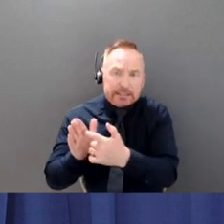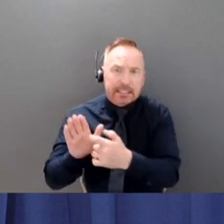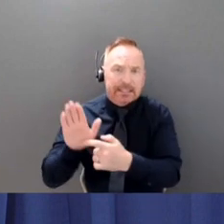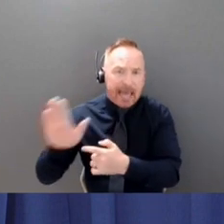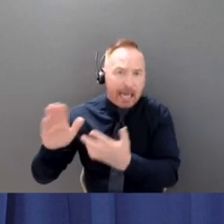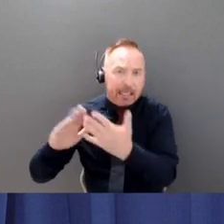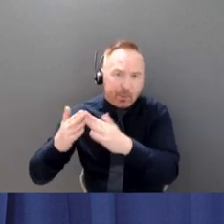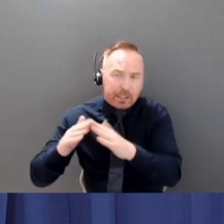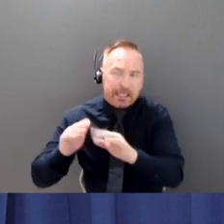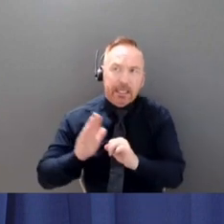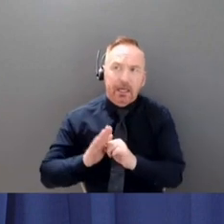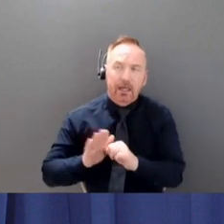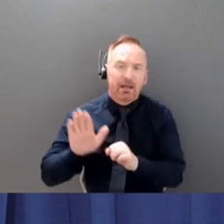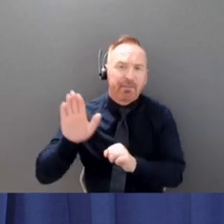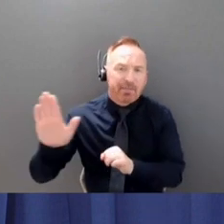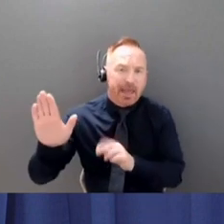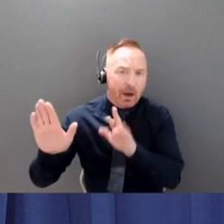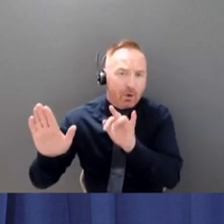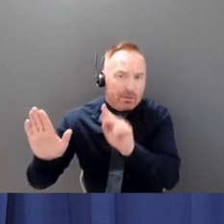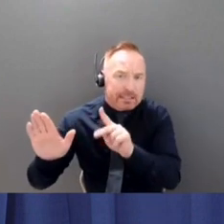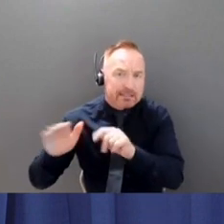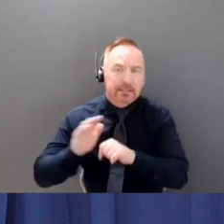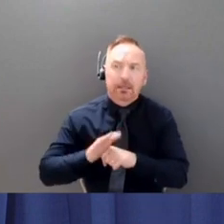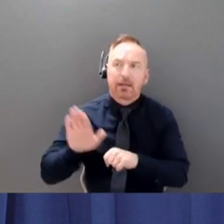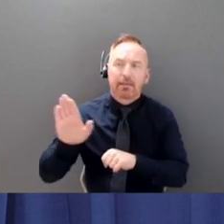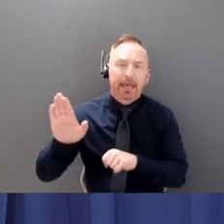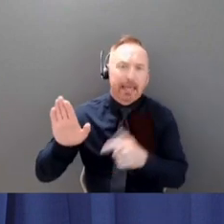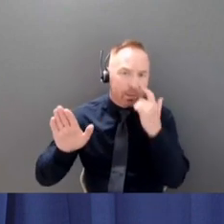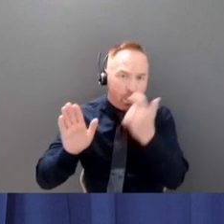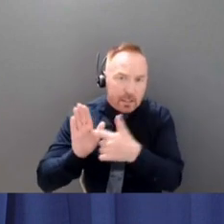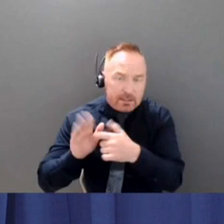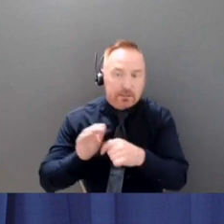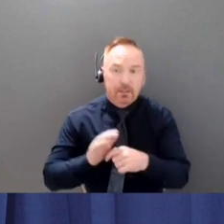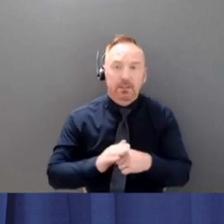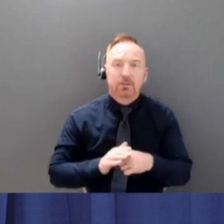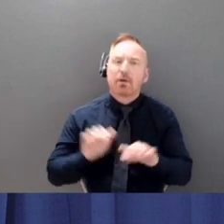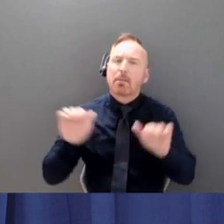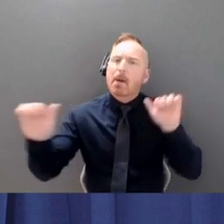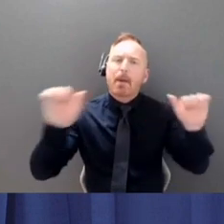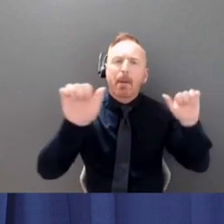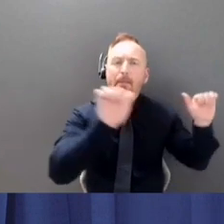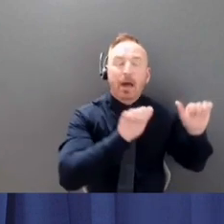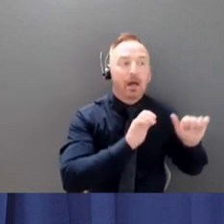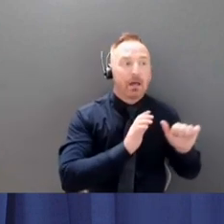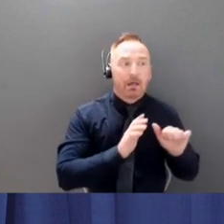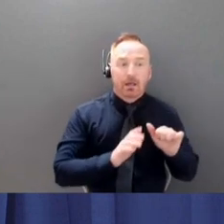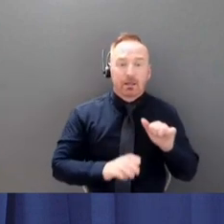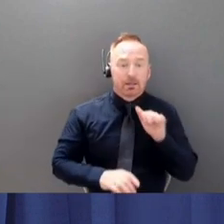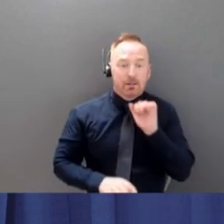we have been working together through not just our shop and myself, but of course